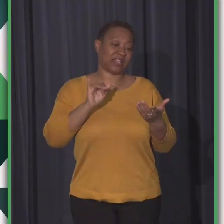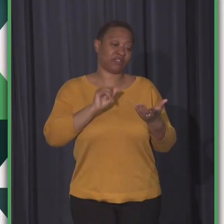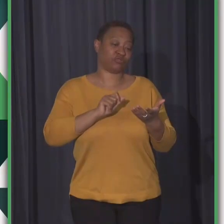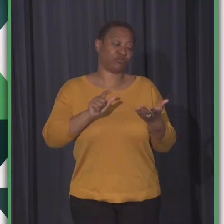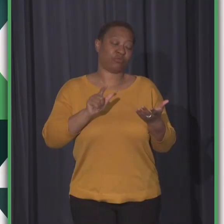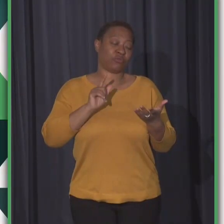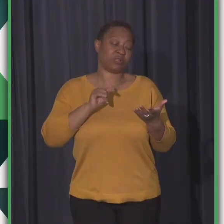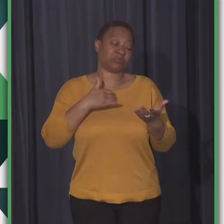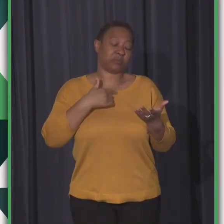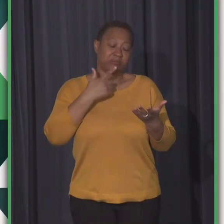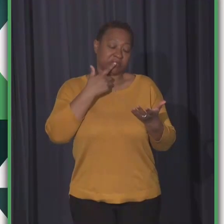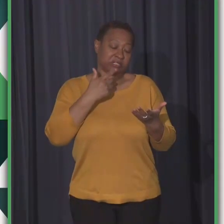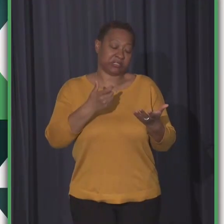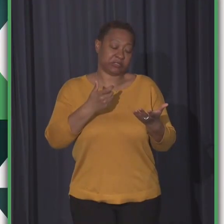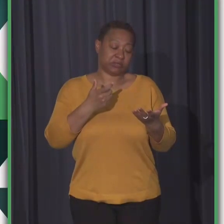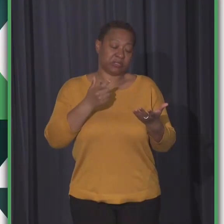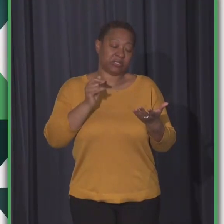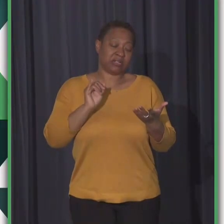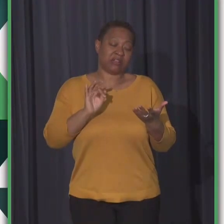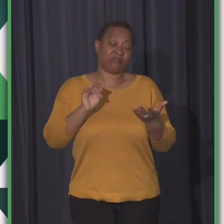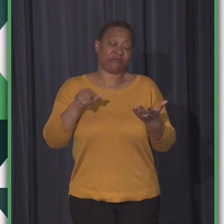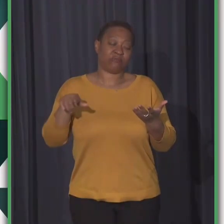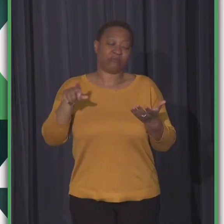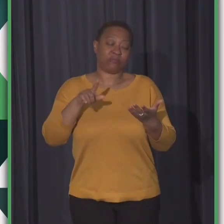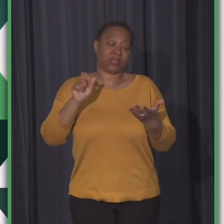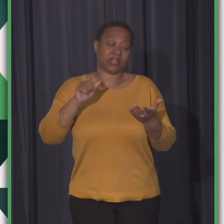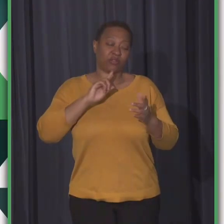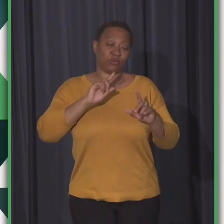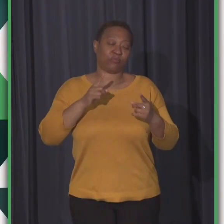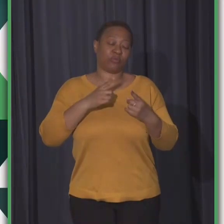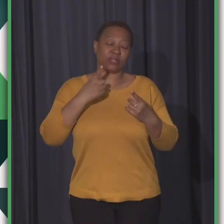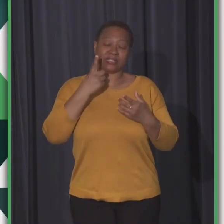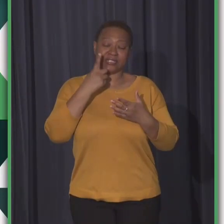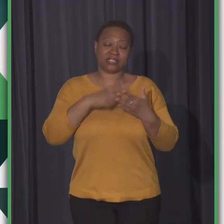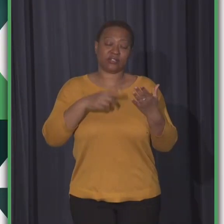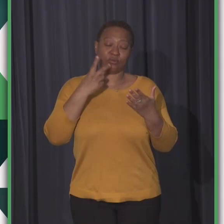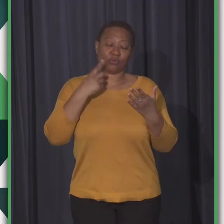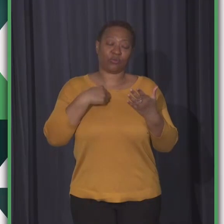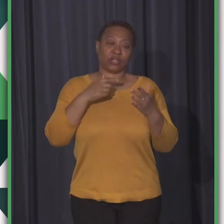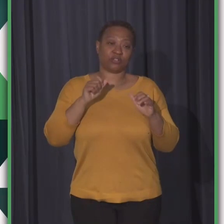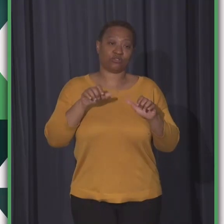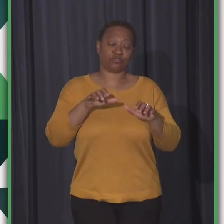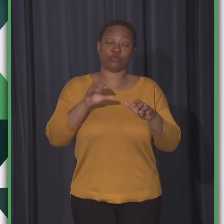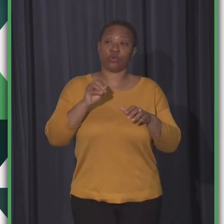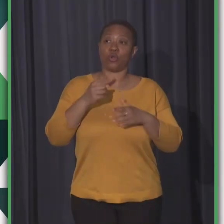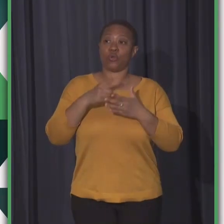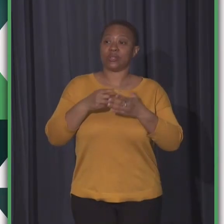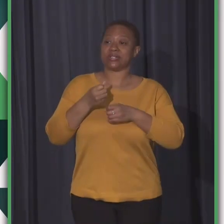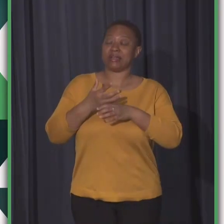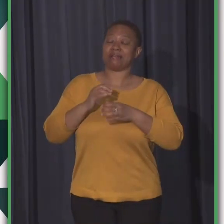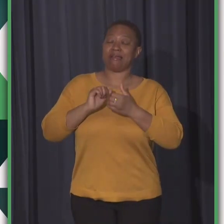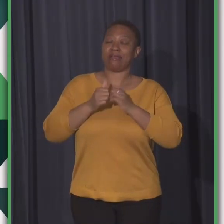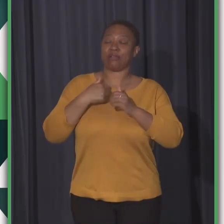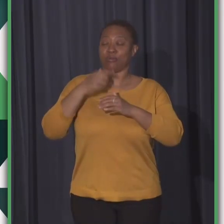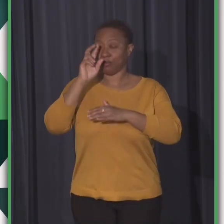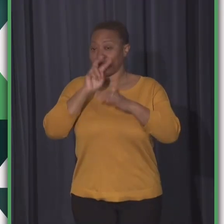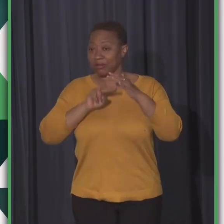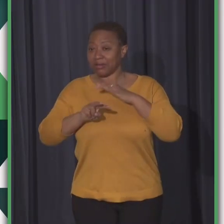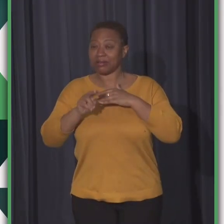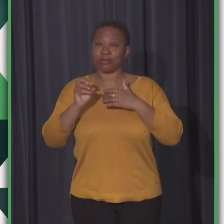That's why I'm interested to see what we can do. Absolutely. Or what you think the causes are, or how we can interdict it, or